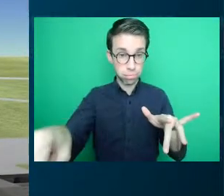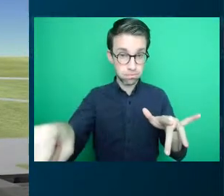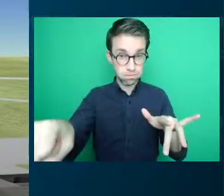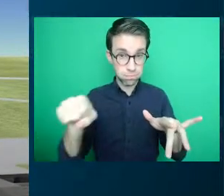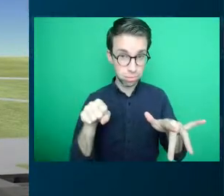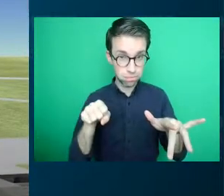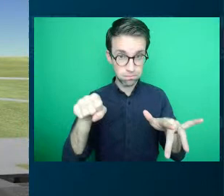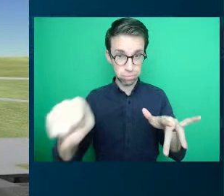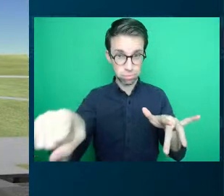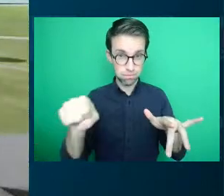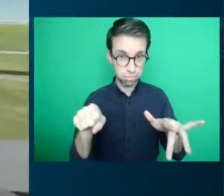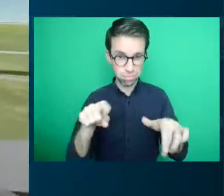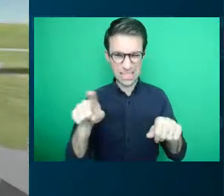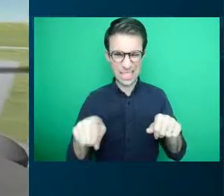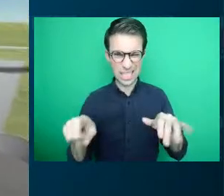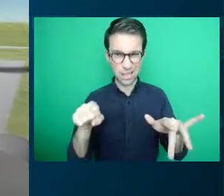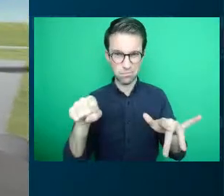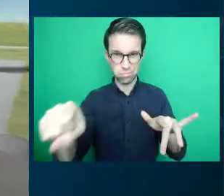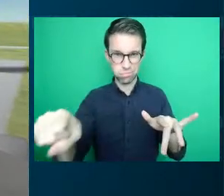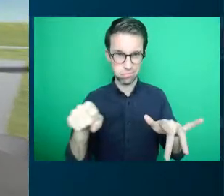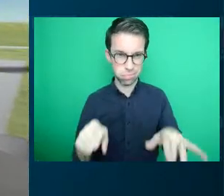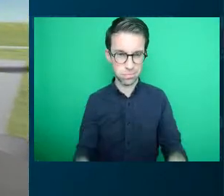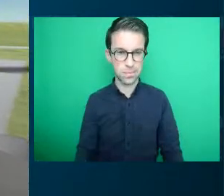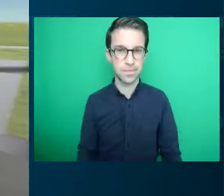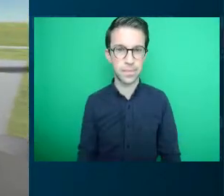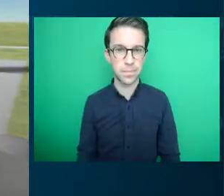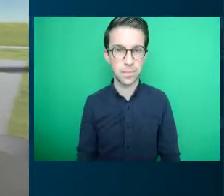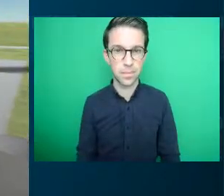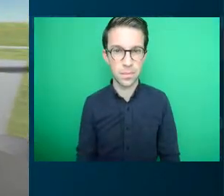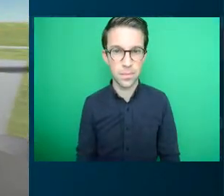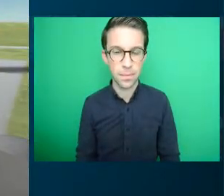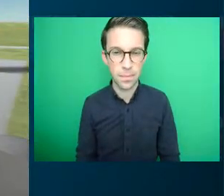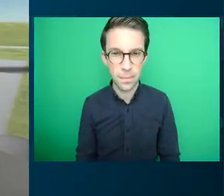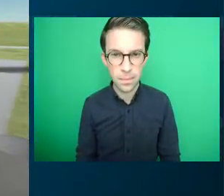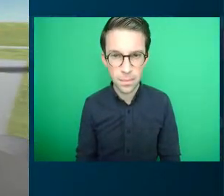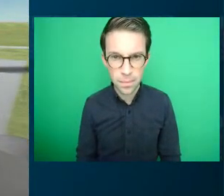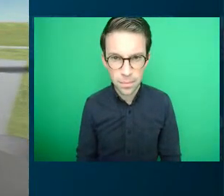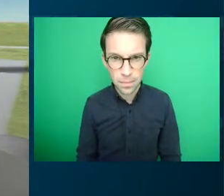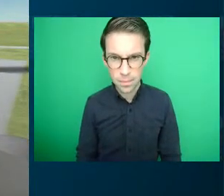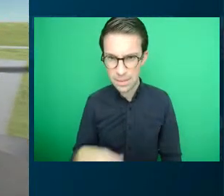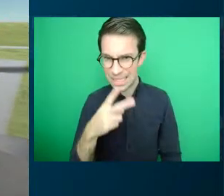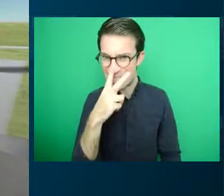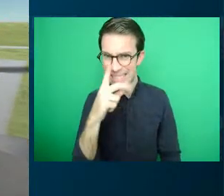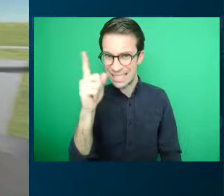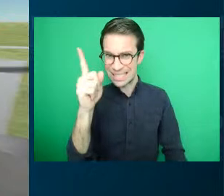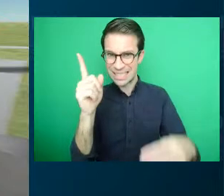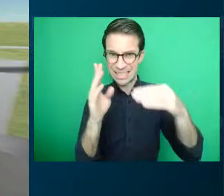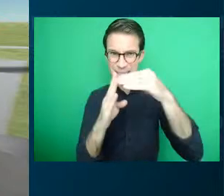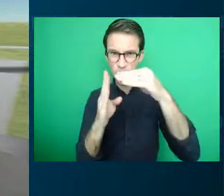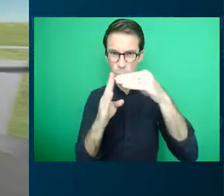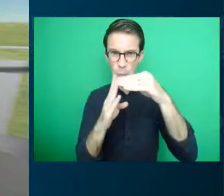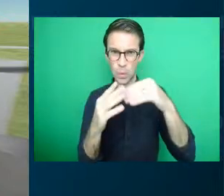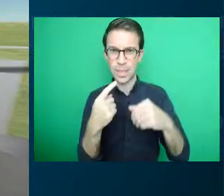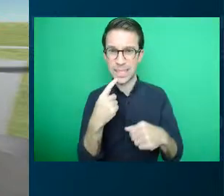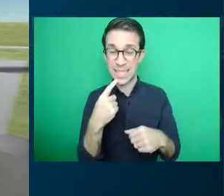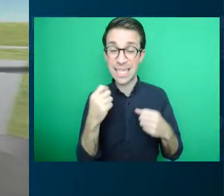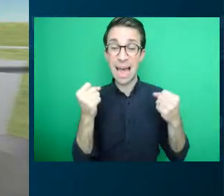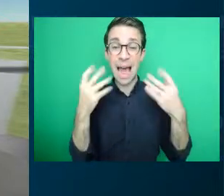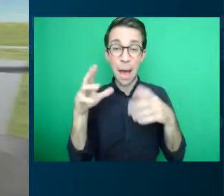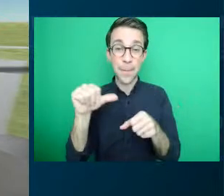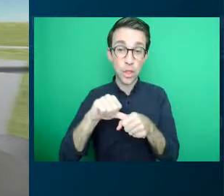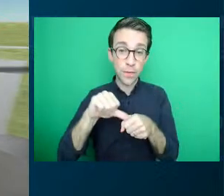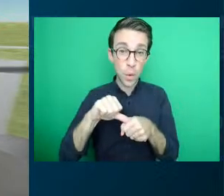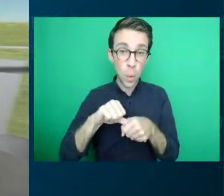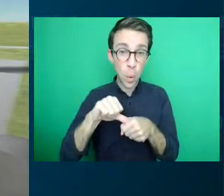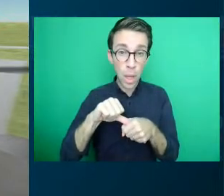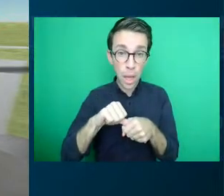up and down like that. And I'm going to, there's a little indicator up here. Do you see up at the top of the corner? It actually shows me how much fuel I have. It